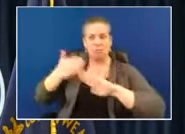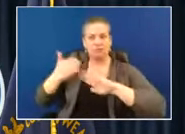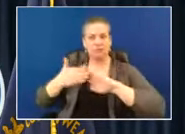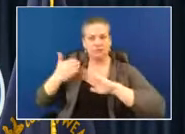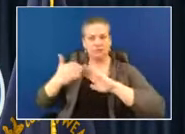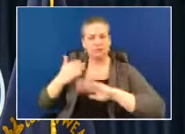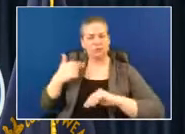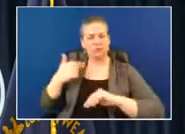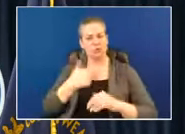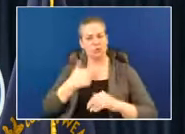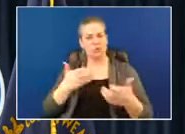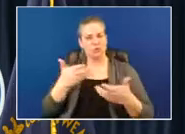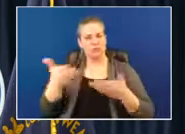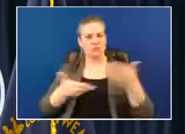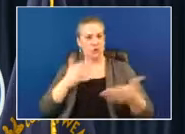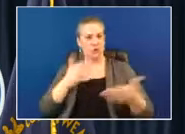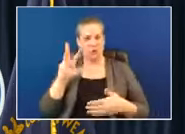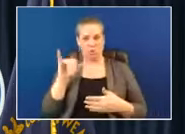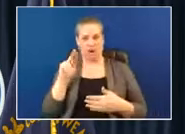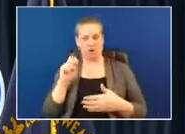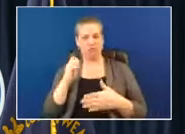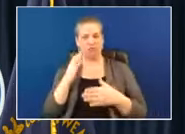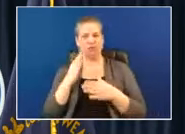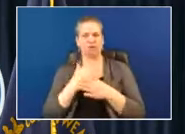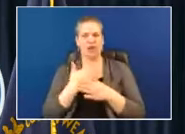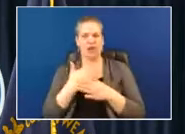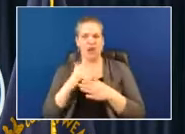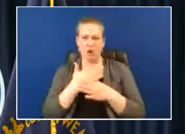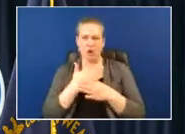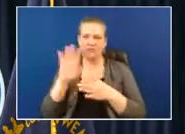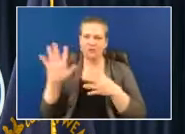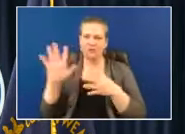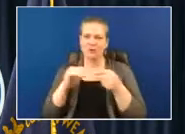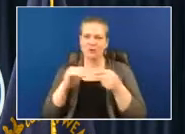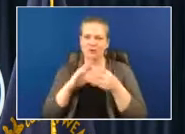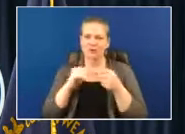invite Wayne to share a few words, and we can't thank you enough.